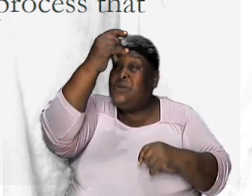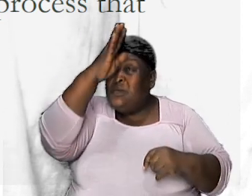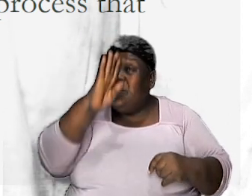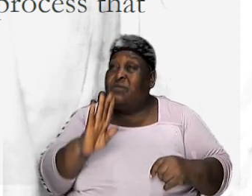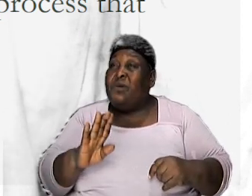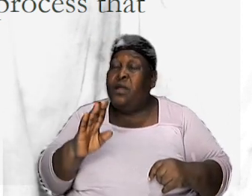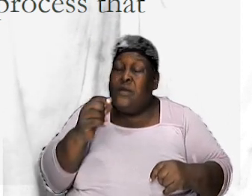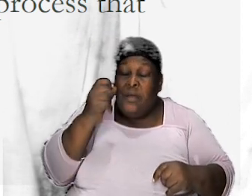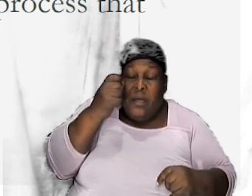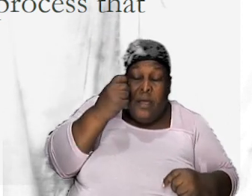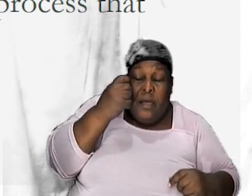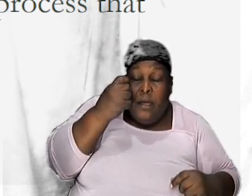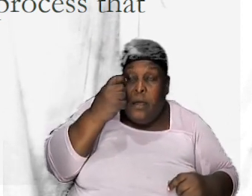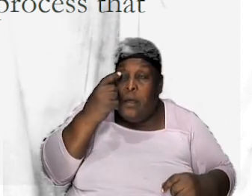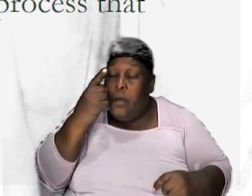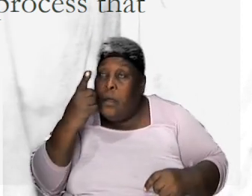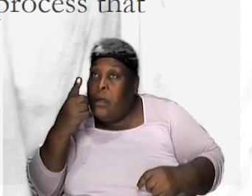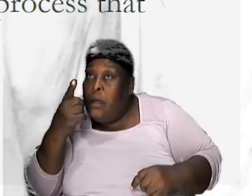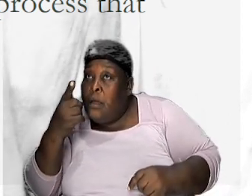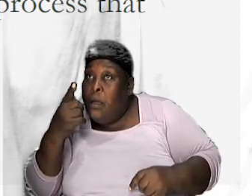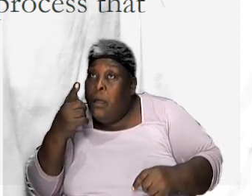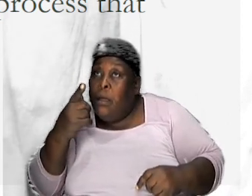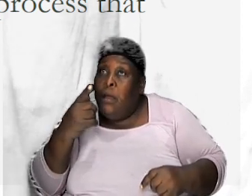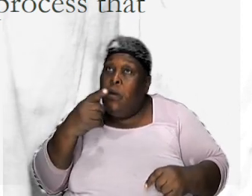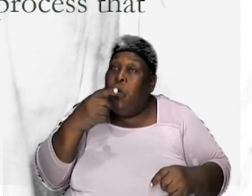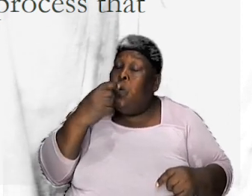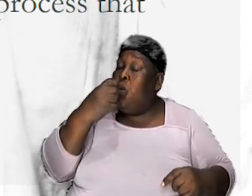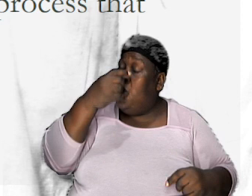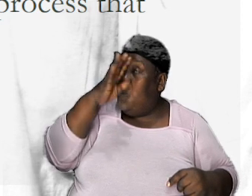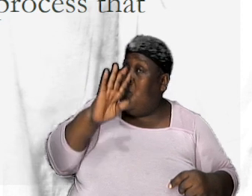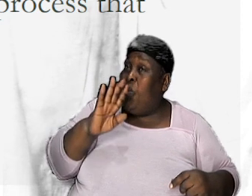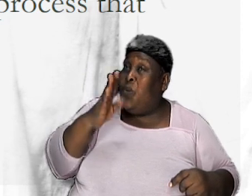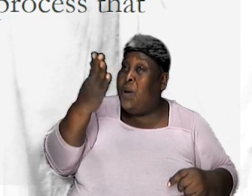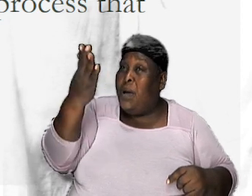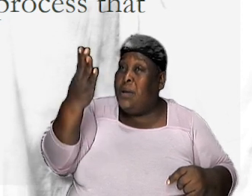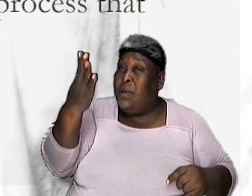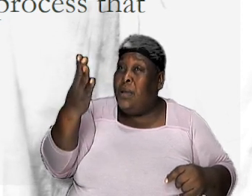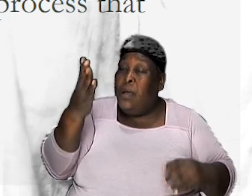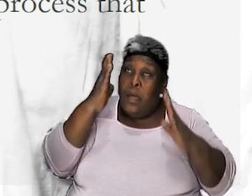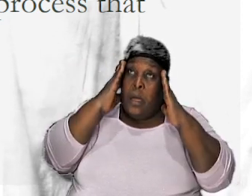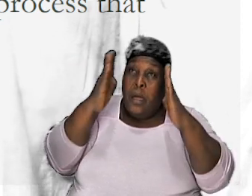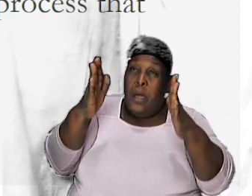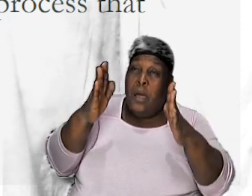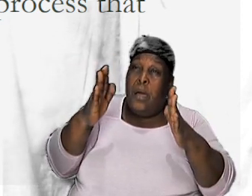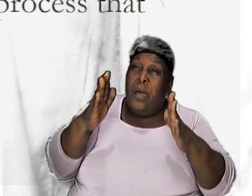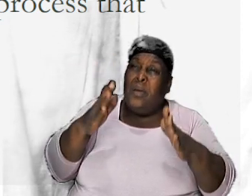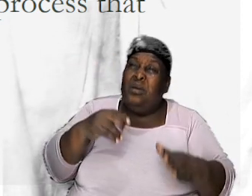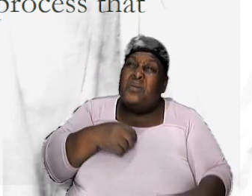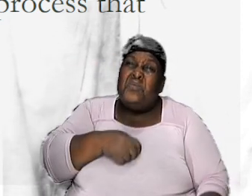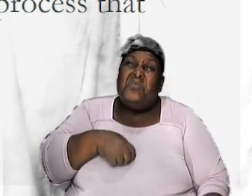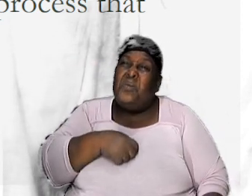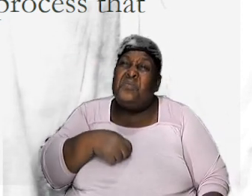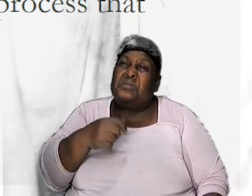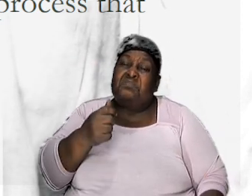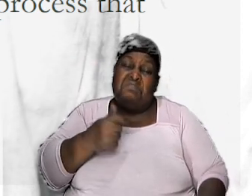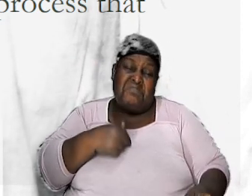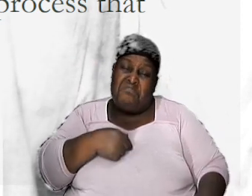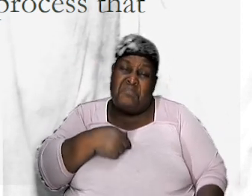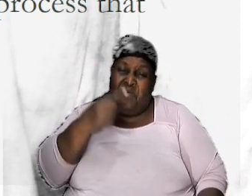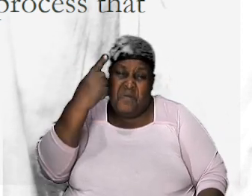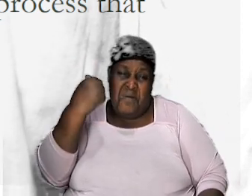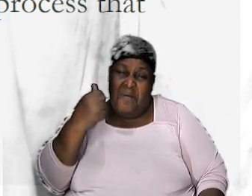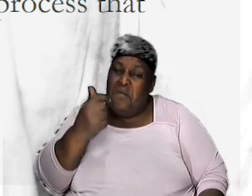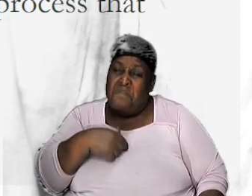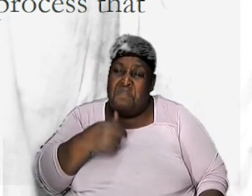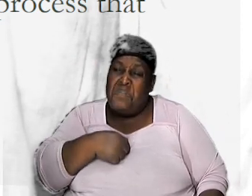is, it took the attention of him, and he said, "Woe is me, for I am undone."